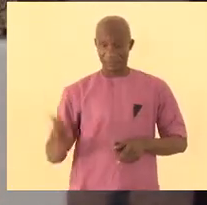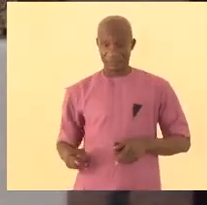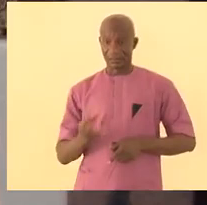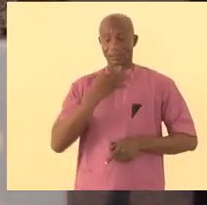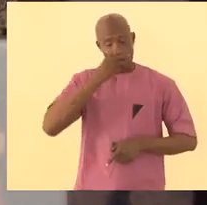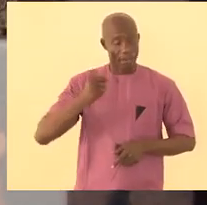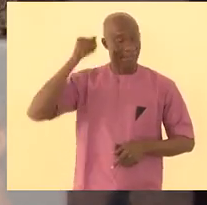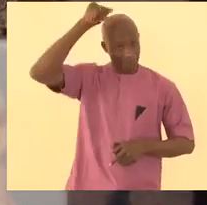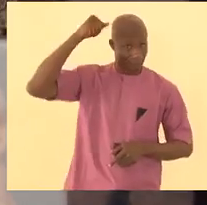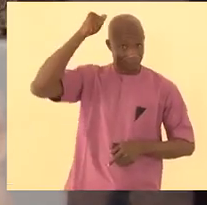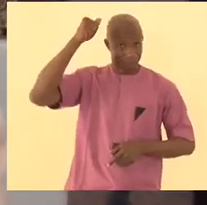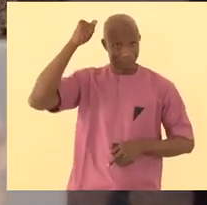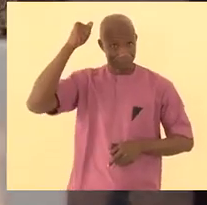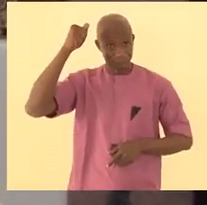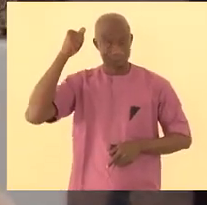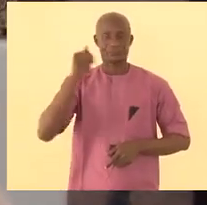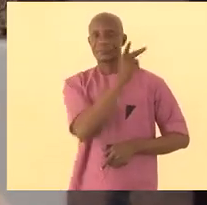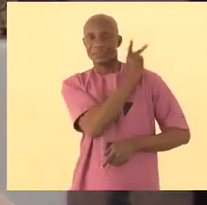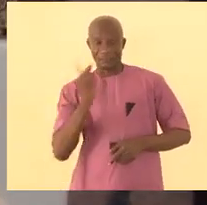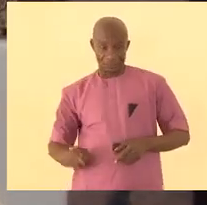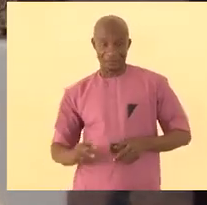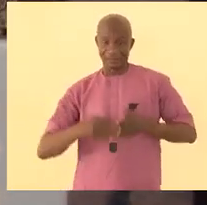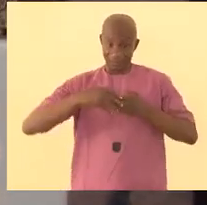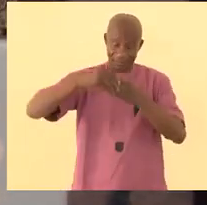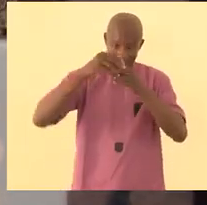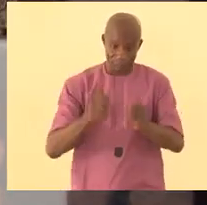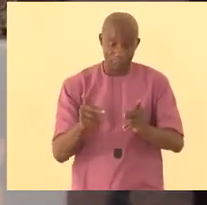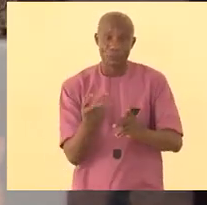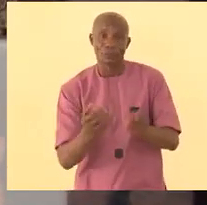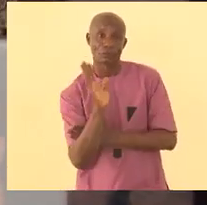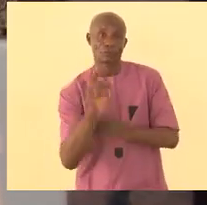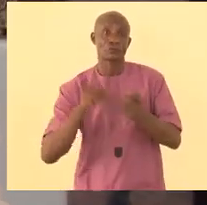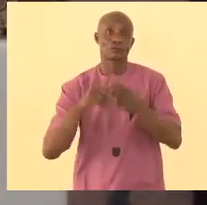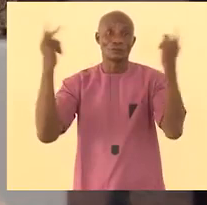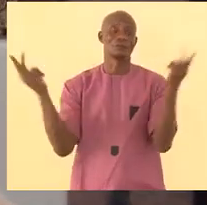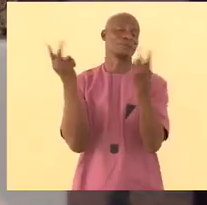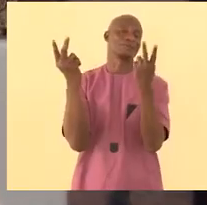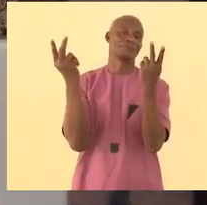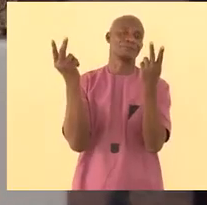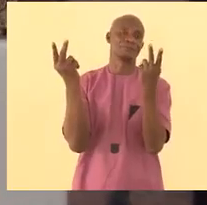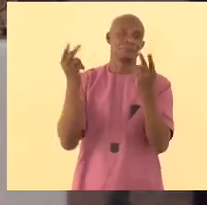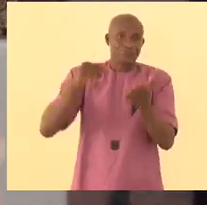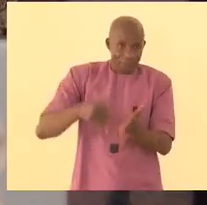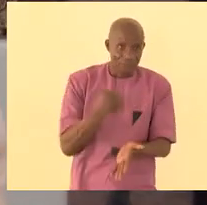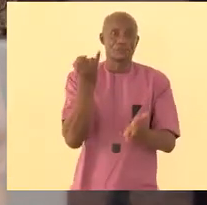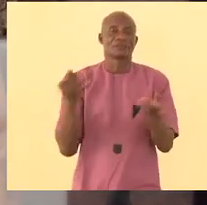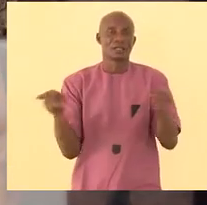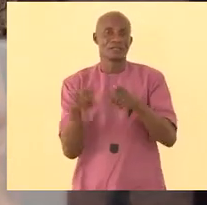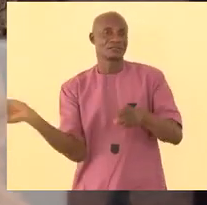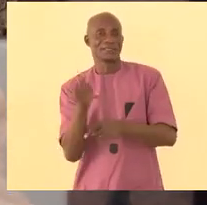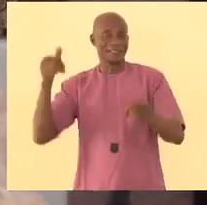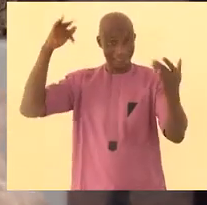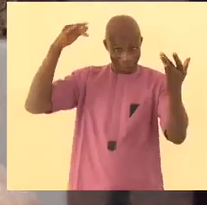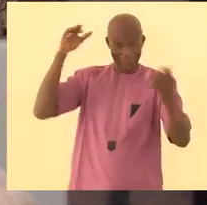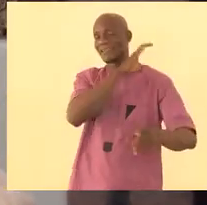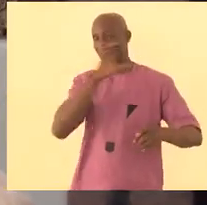anointed. Kings led the people of God to victory, defeat their enemies, just as they expected